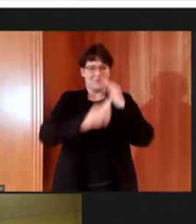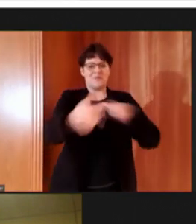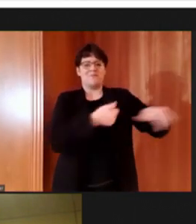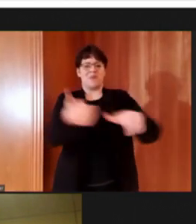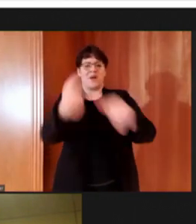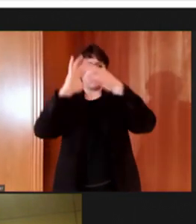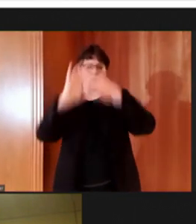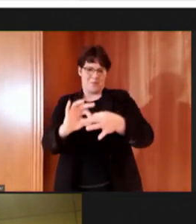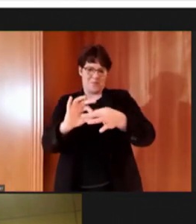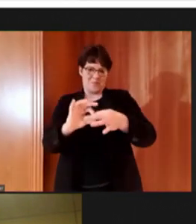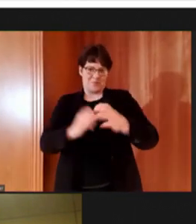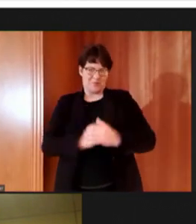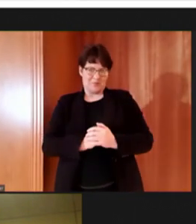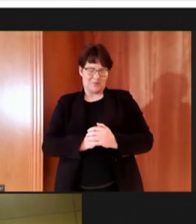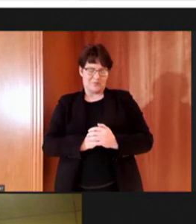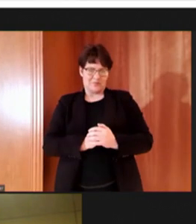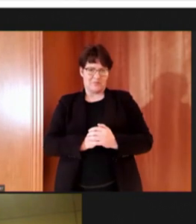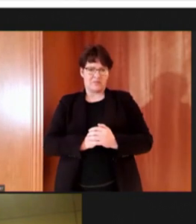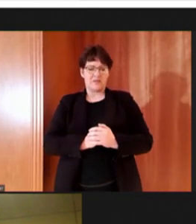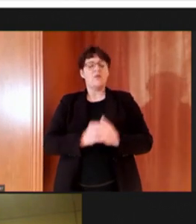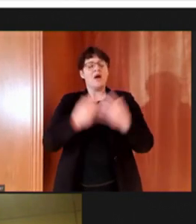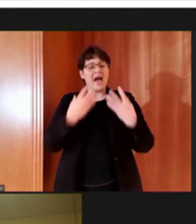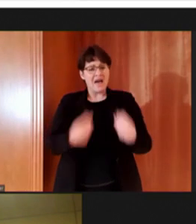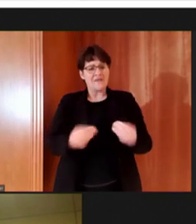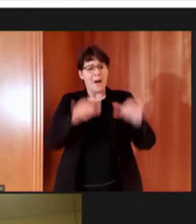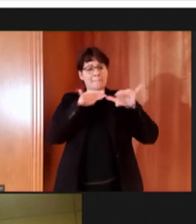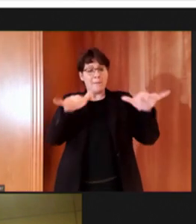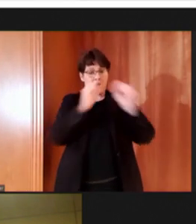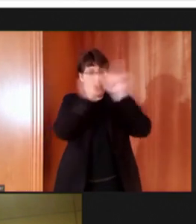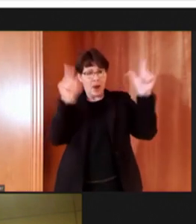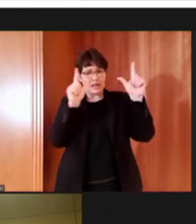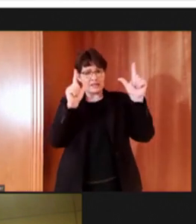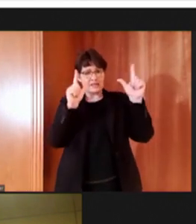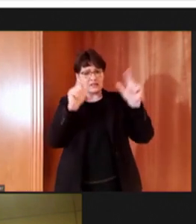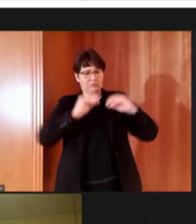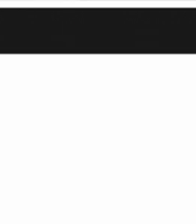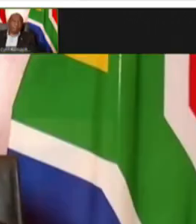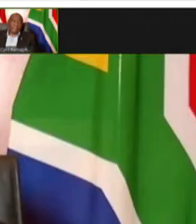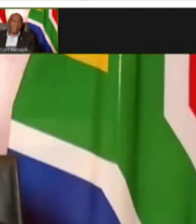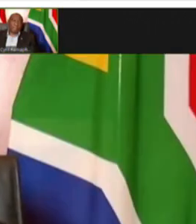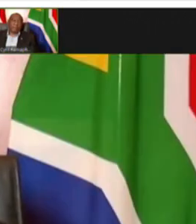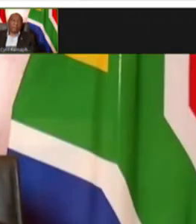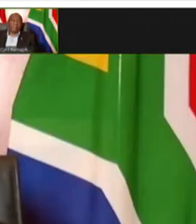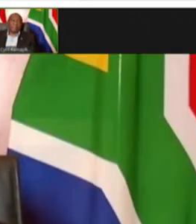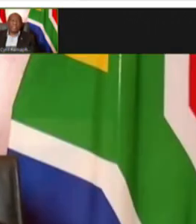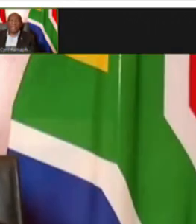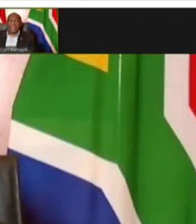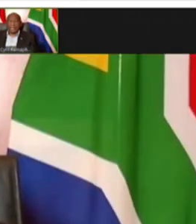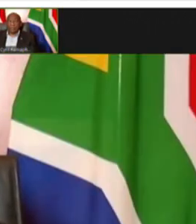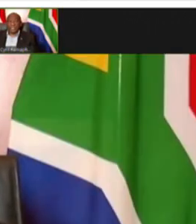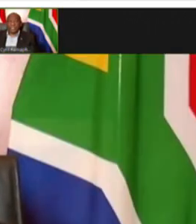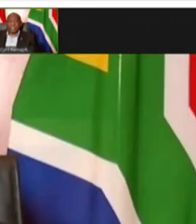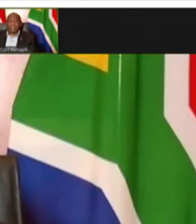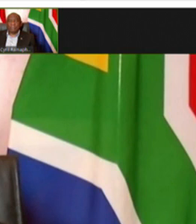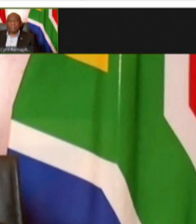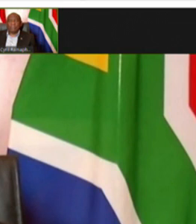hospital. We've rolled out an extensive public awareness and education campaign about